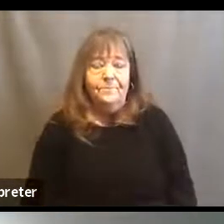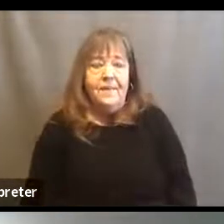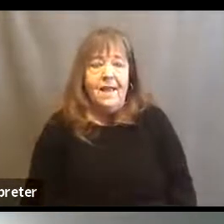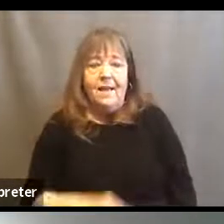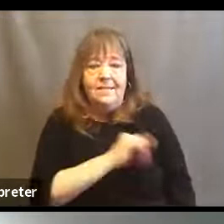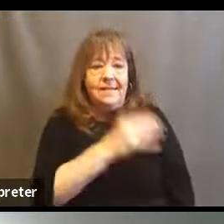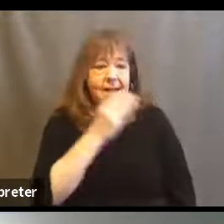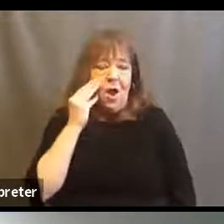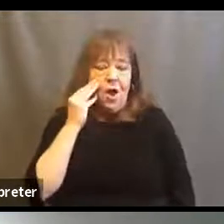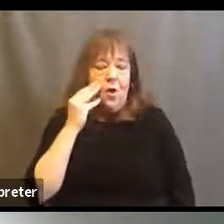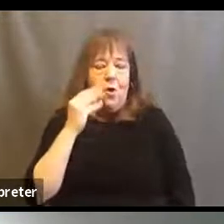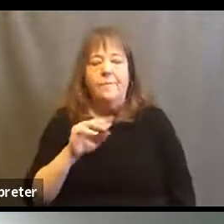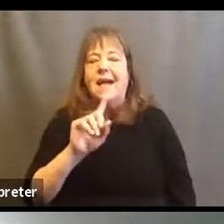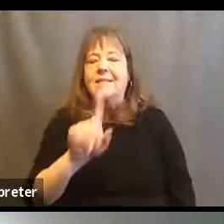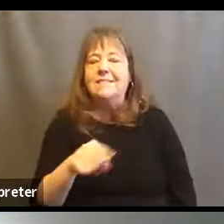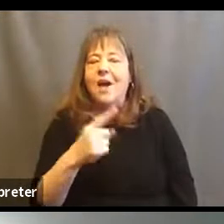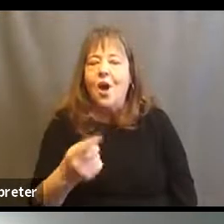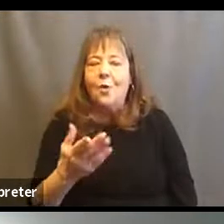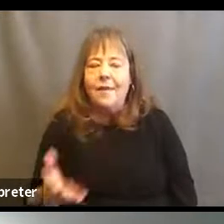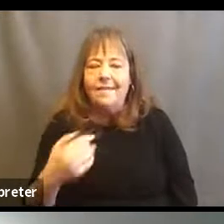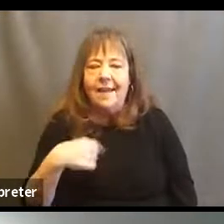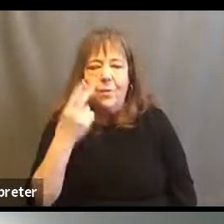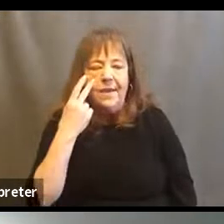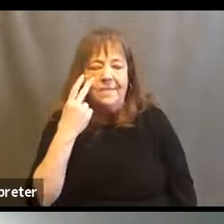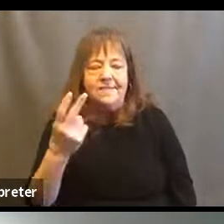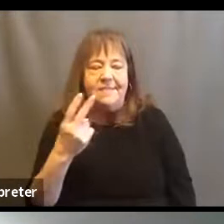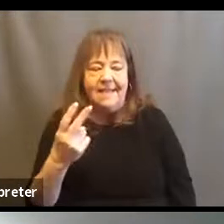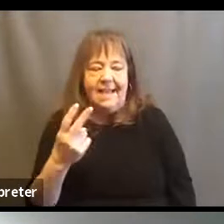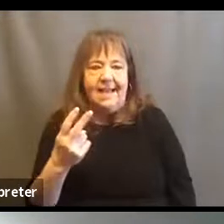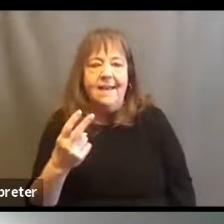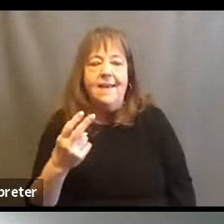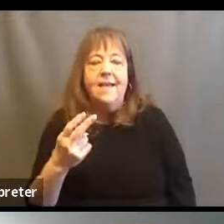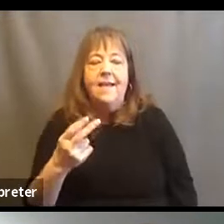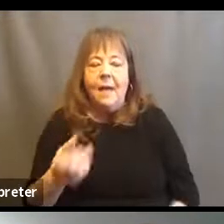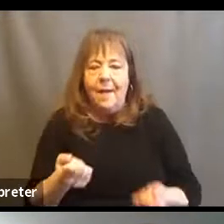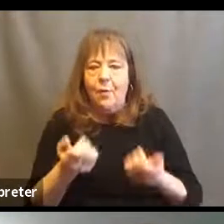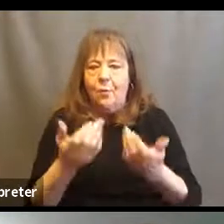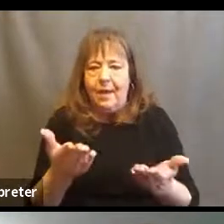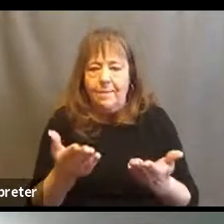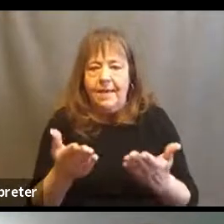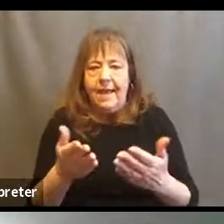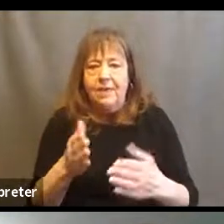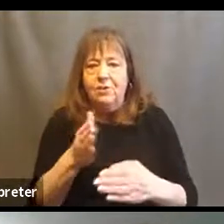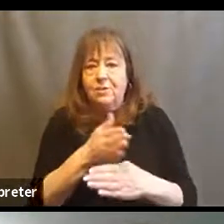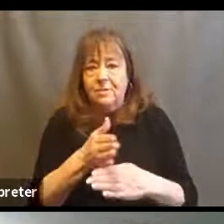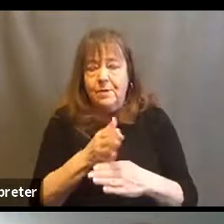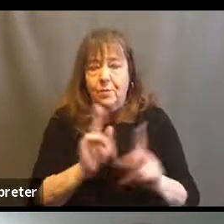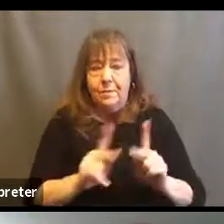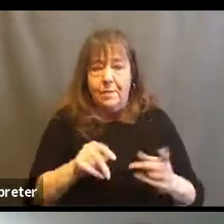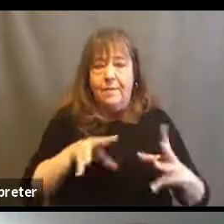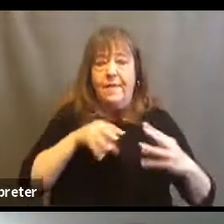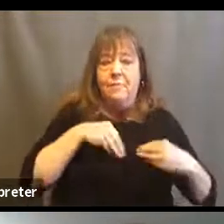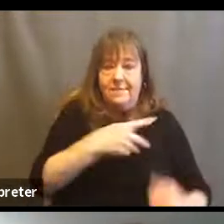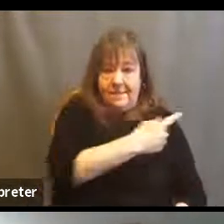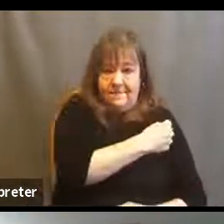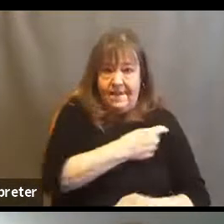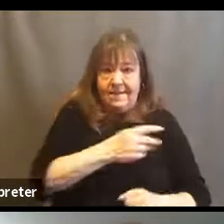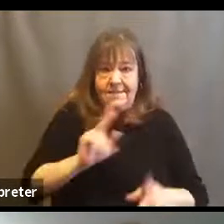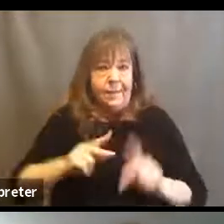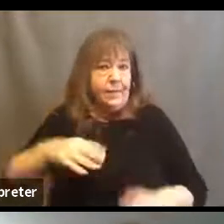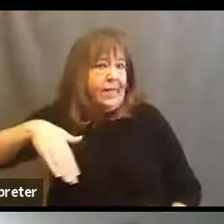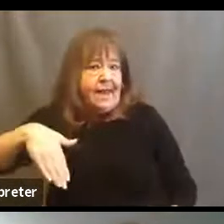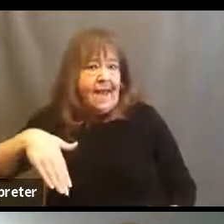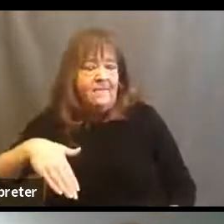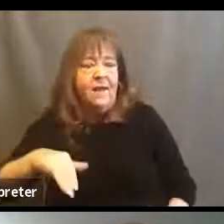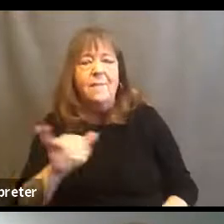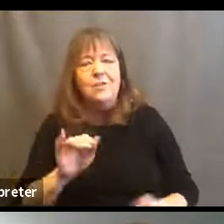is the only differentiation we've seen officially with regard to recommendations of those who have vaccines and who do not. But again, as Dr. Amentier